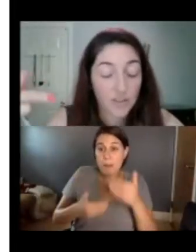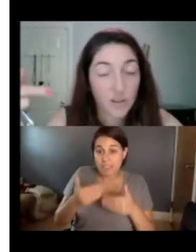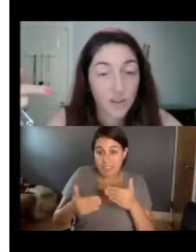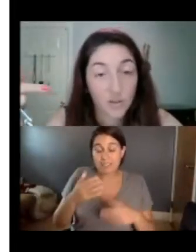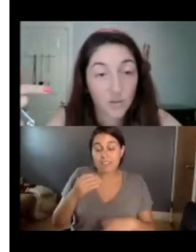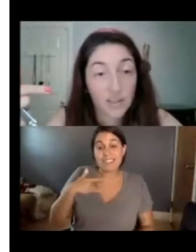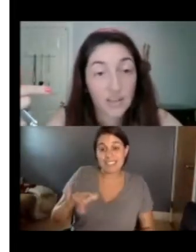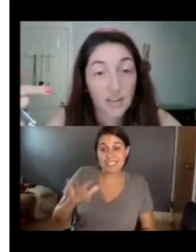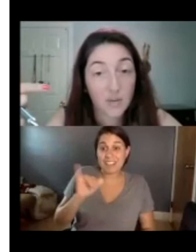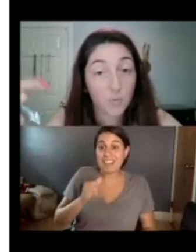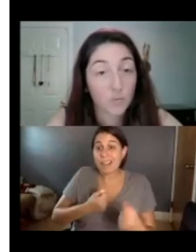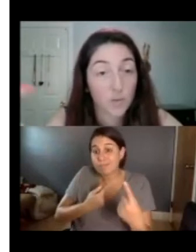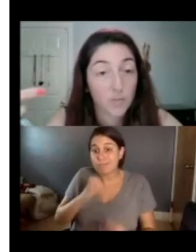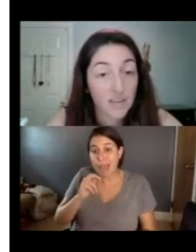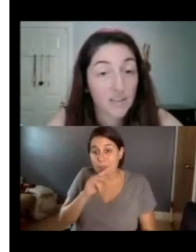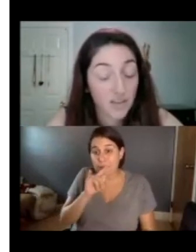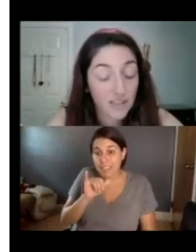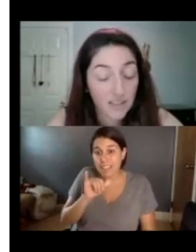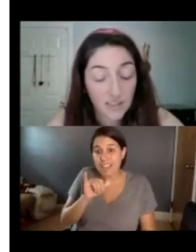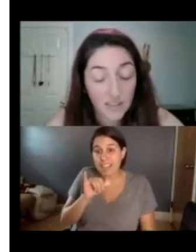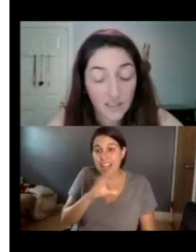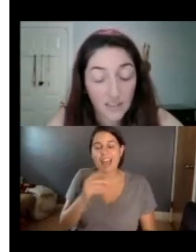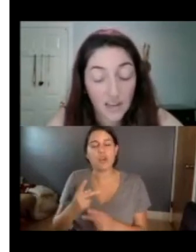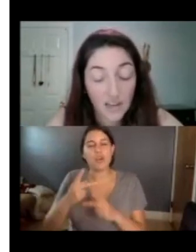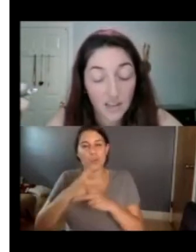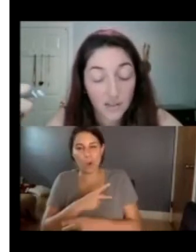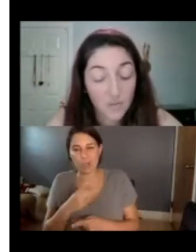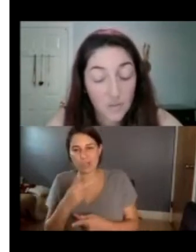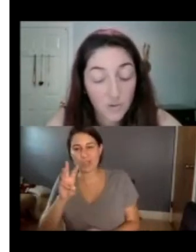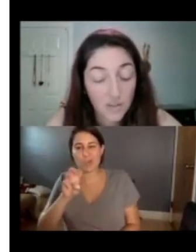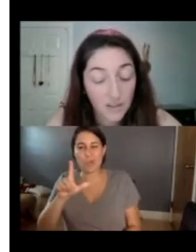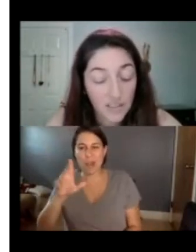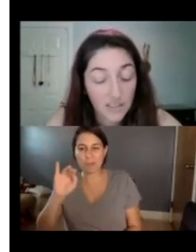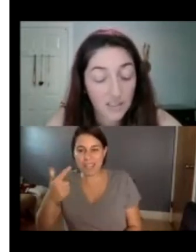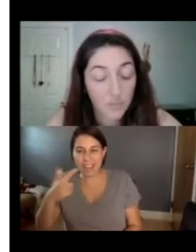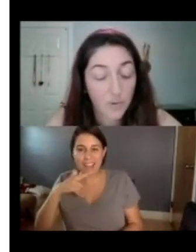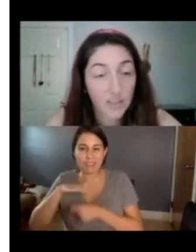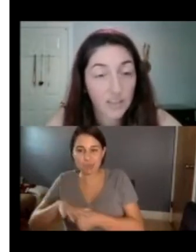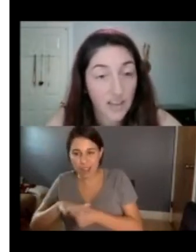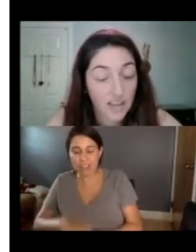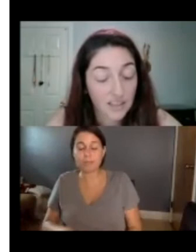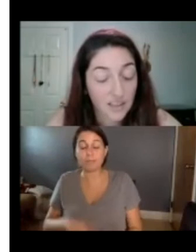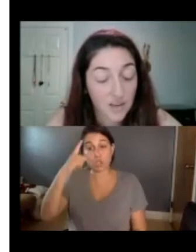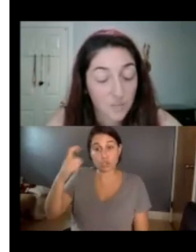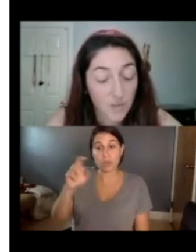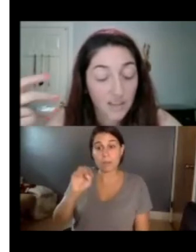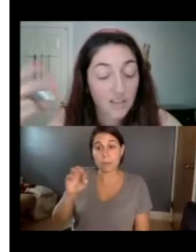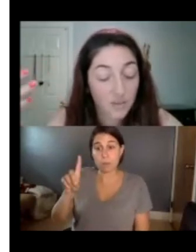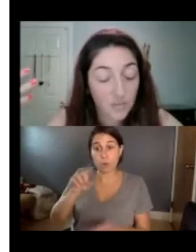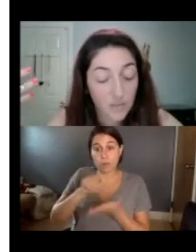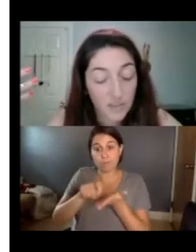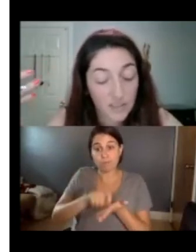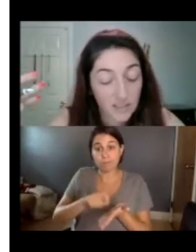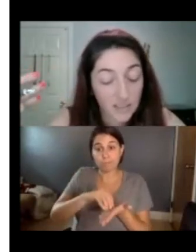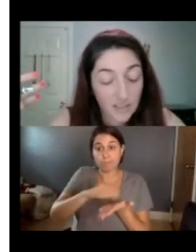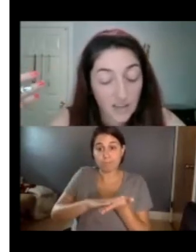but of course also worse well-being and distress. The dream and mood diaries support that positive